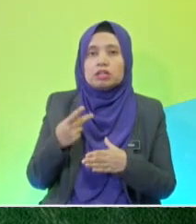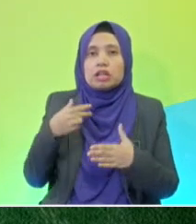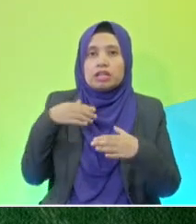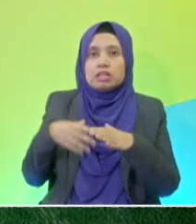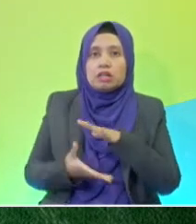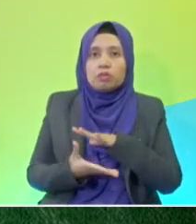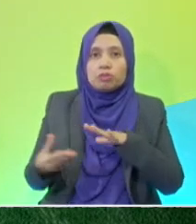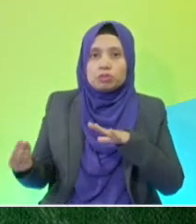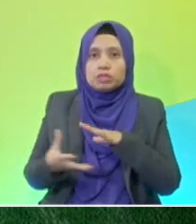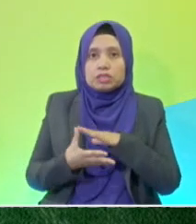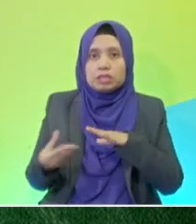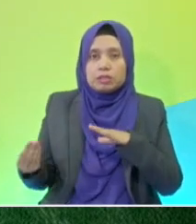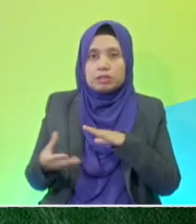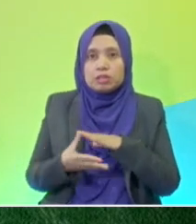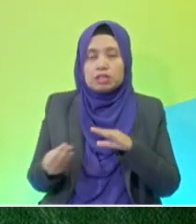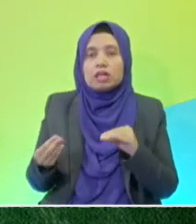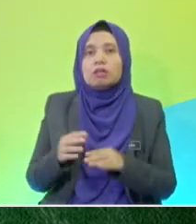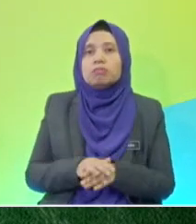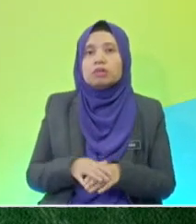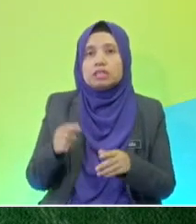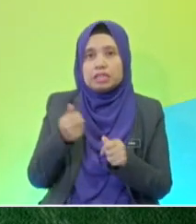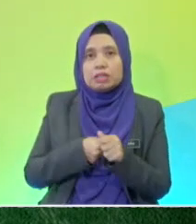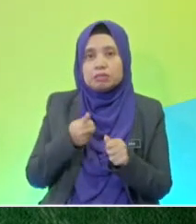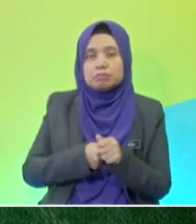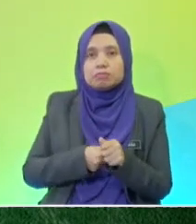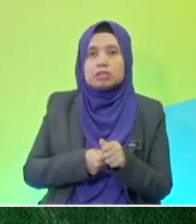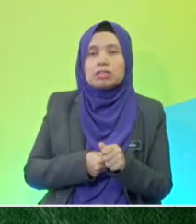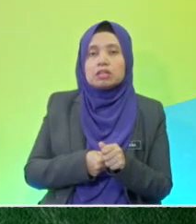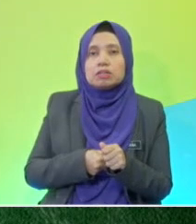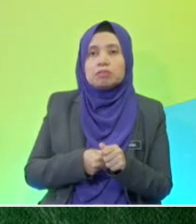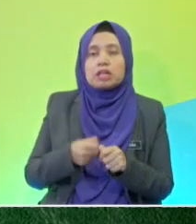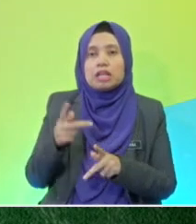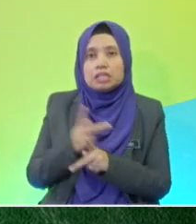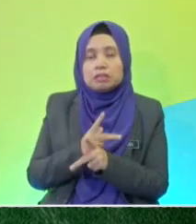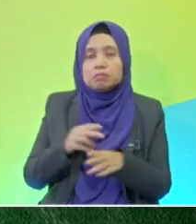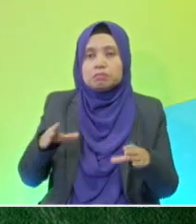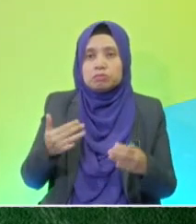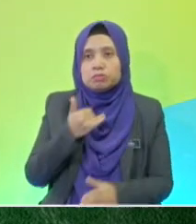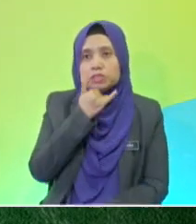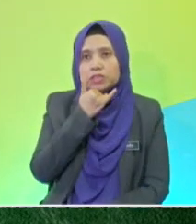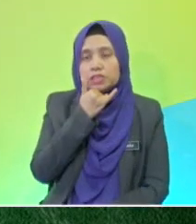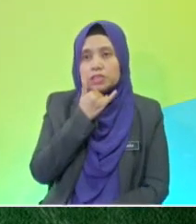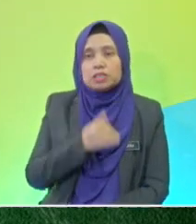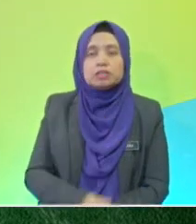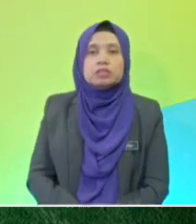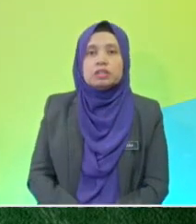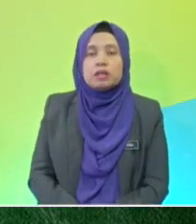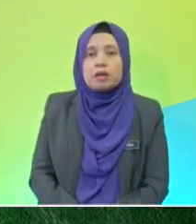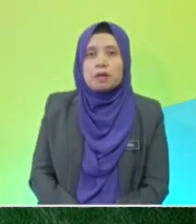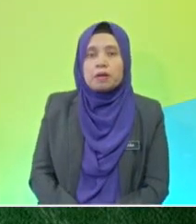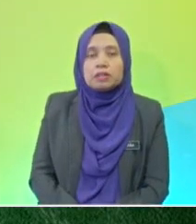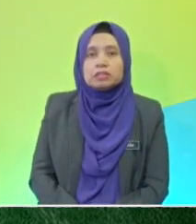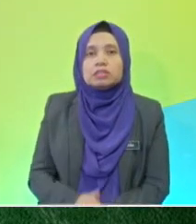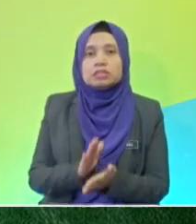sentence. We had to retype the documents every time we made mistake, not they. Okay. As a result, people invented computers. That means